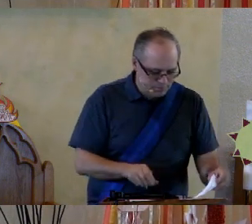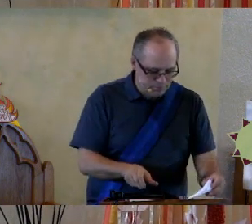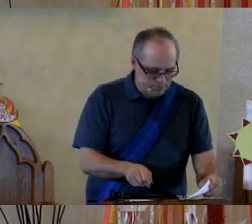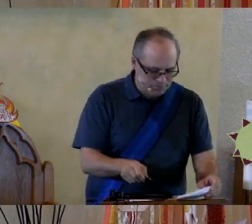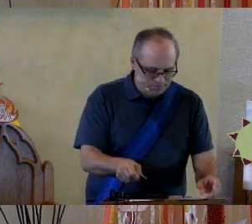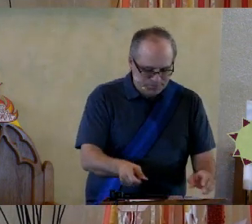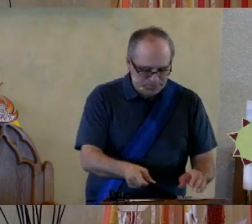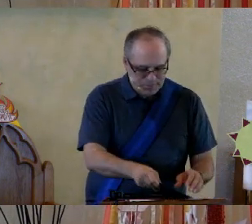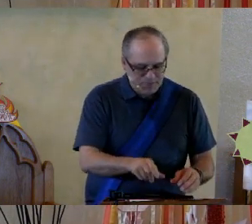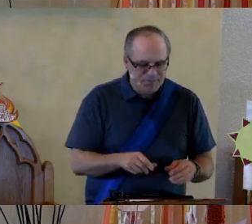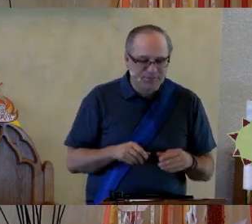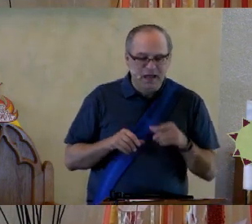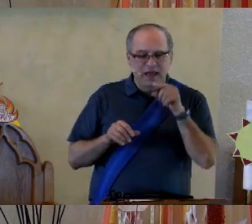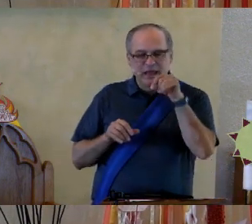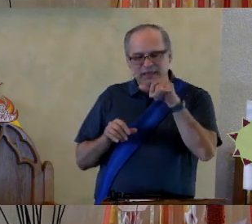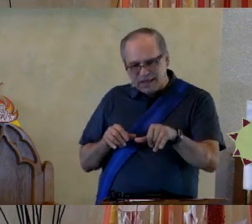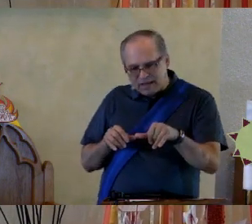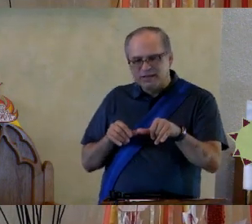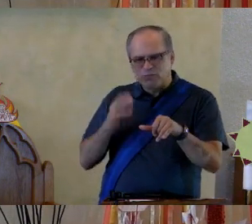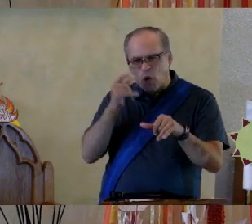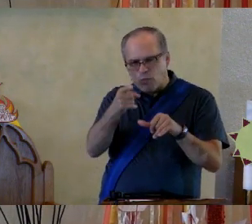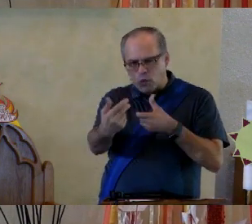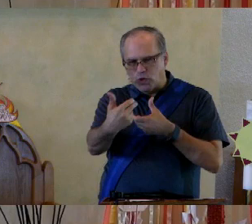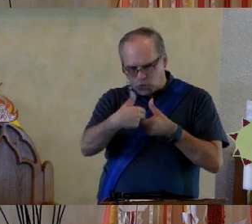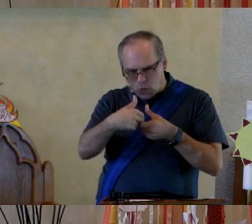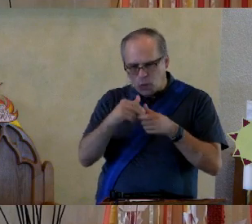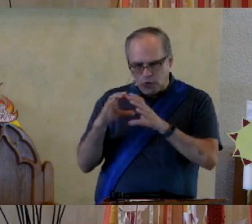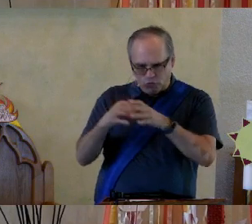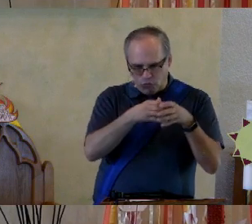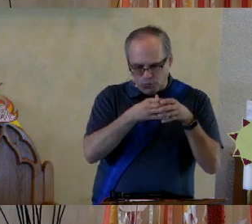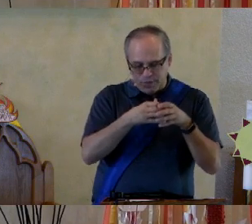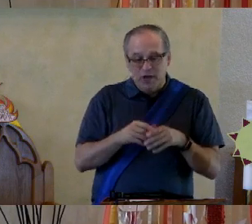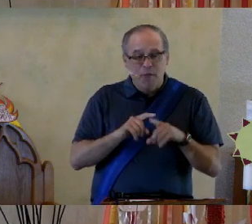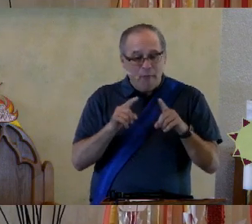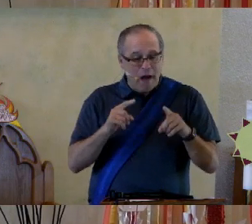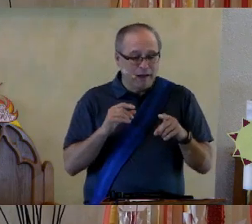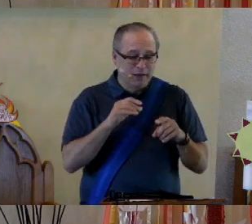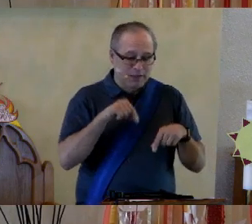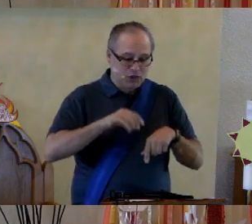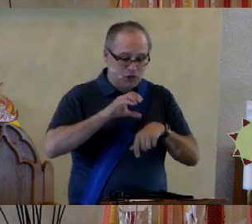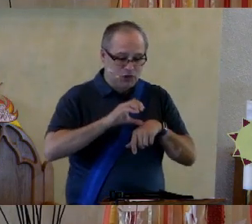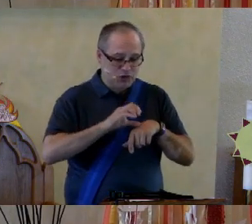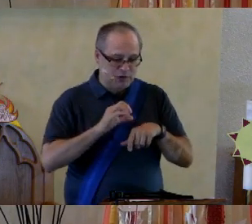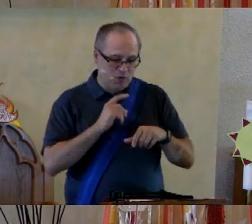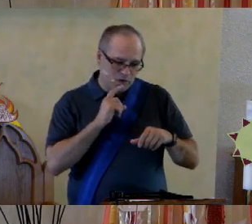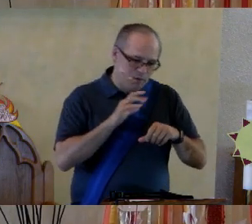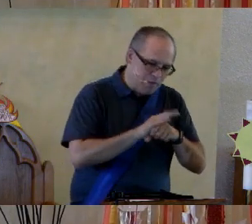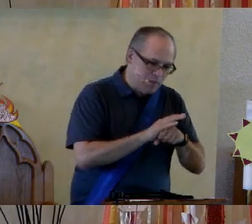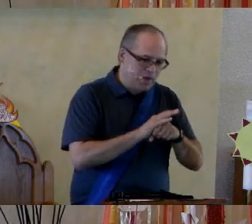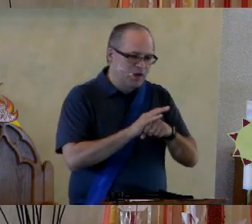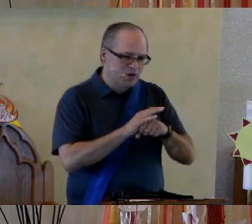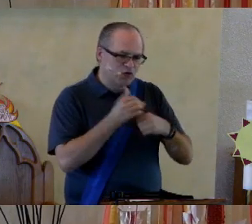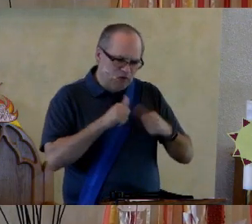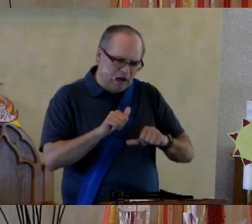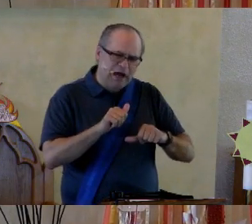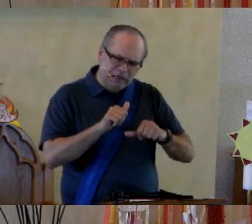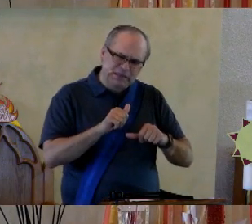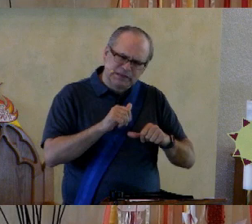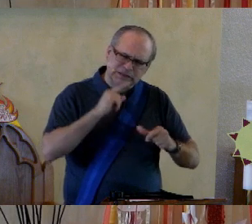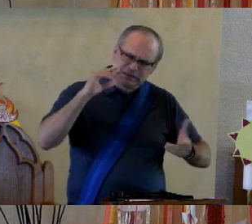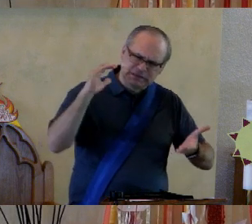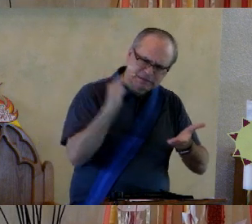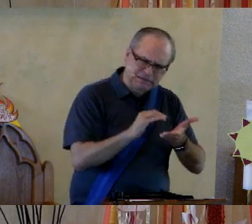our commitment to work on our own white privilege, our own white supremacy,